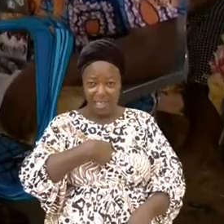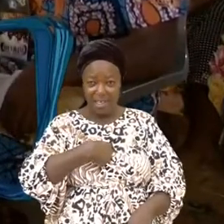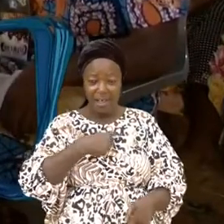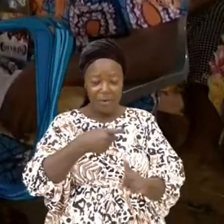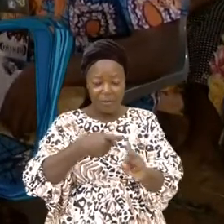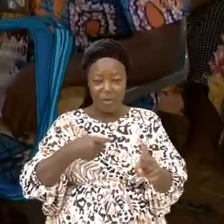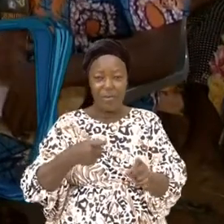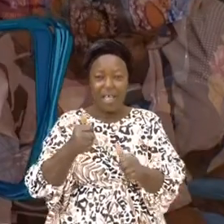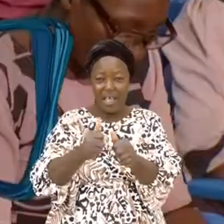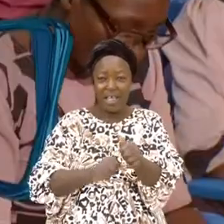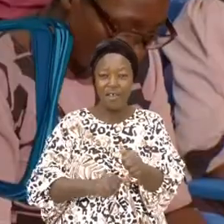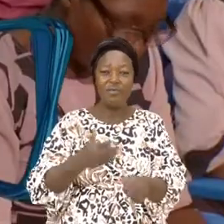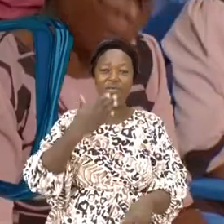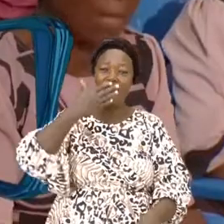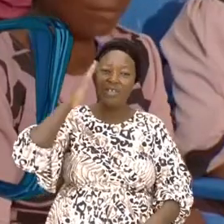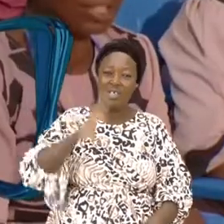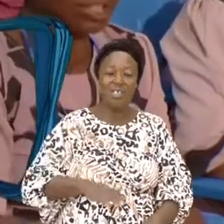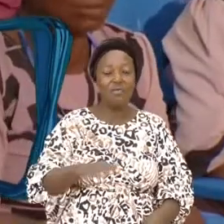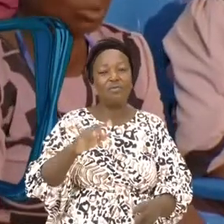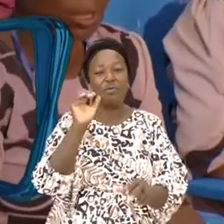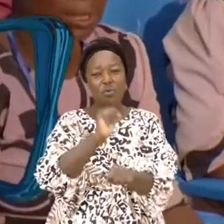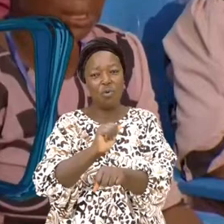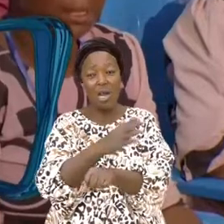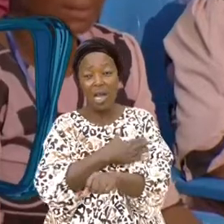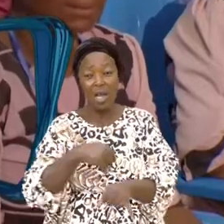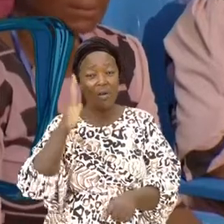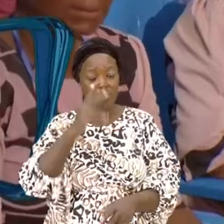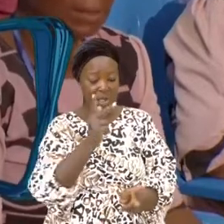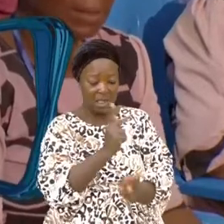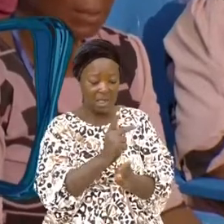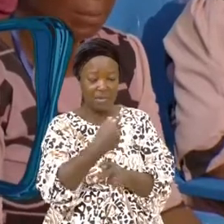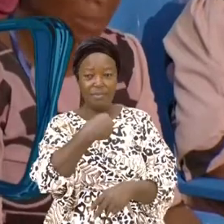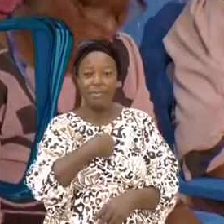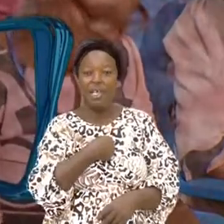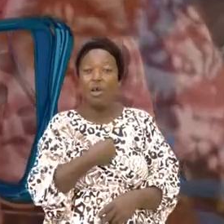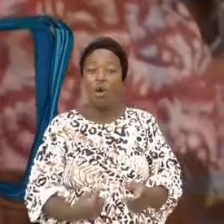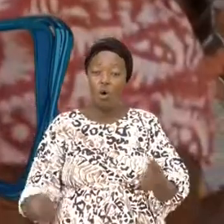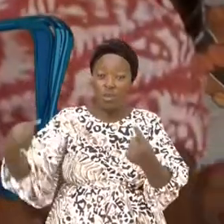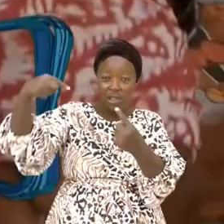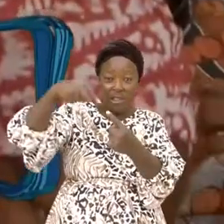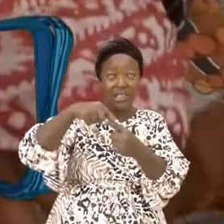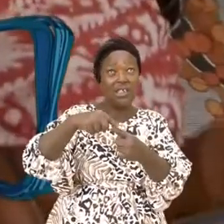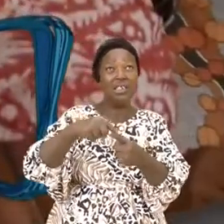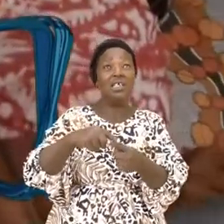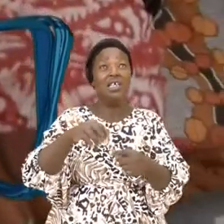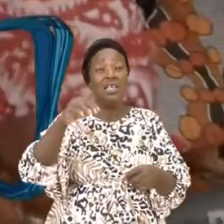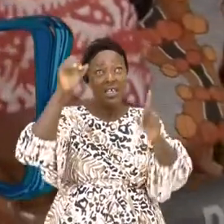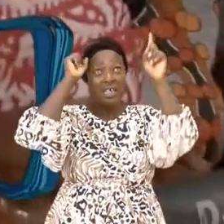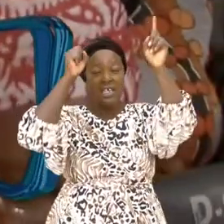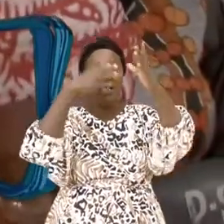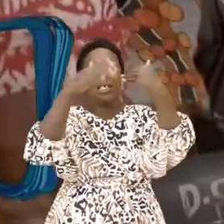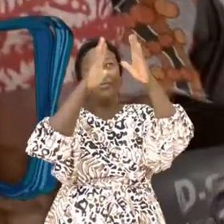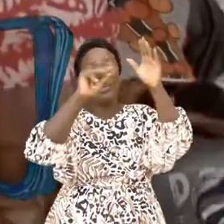from every evil work, and will preserve me unto his heavenly kingdom,